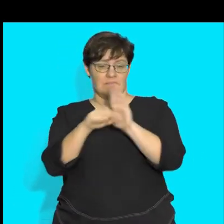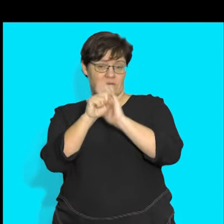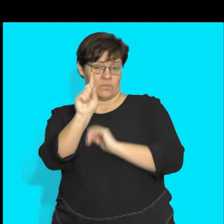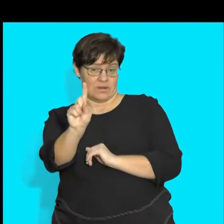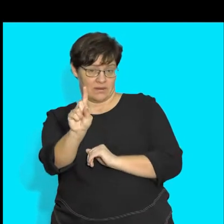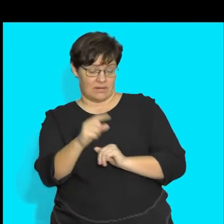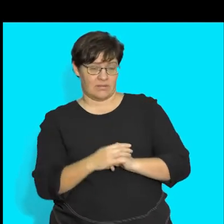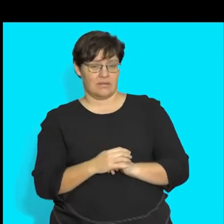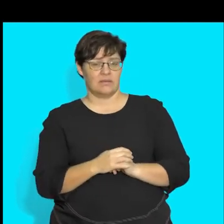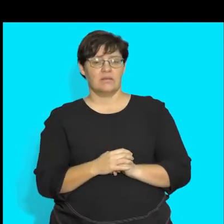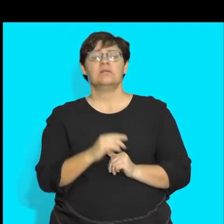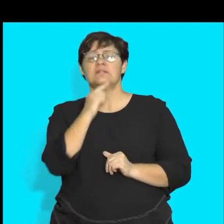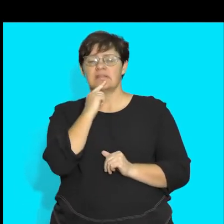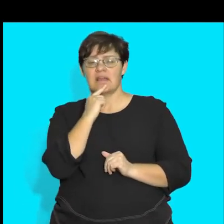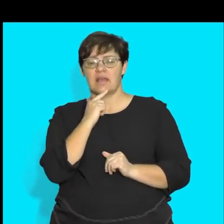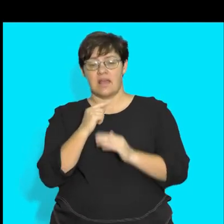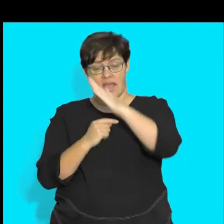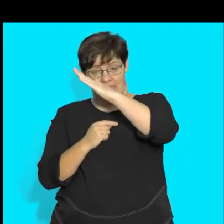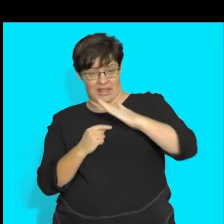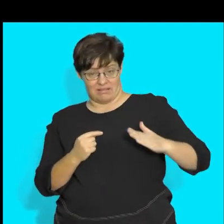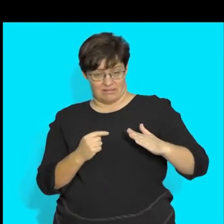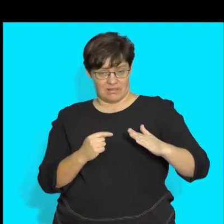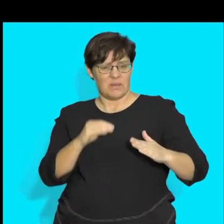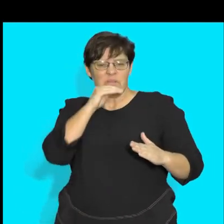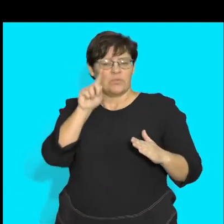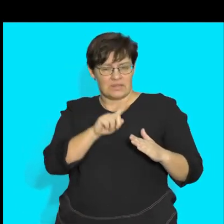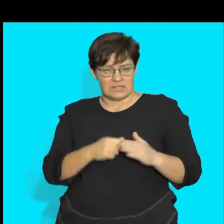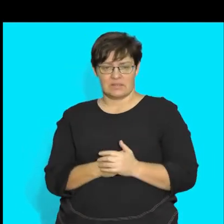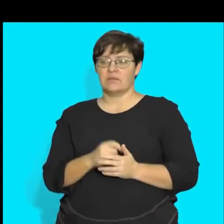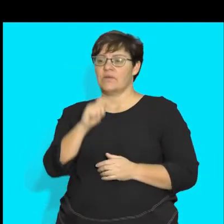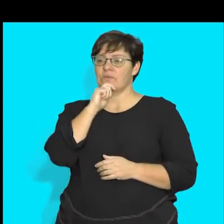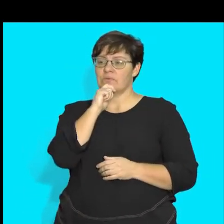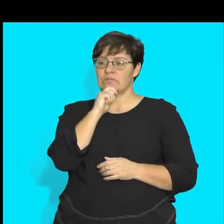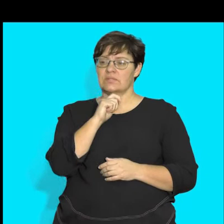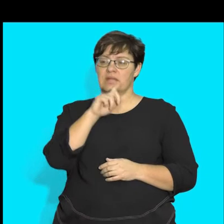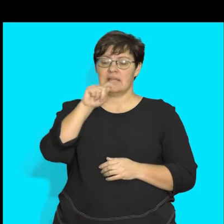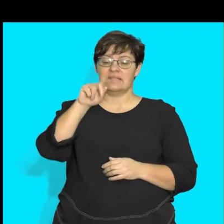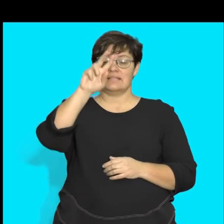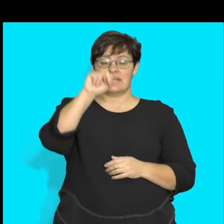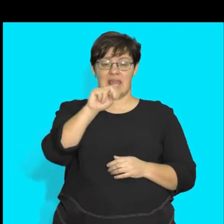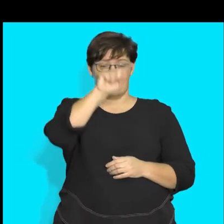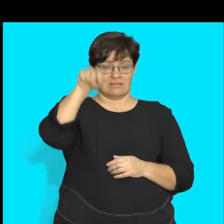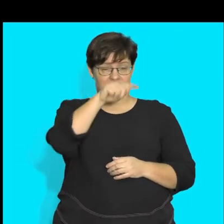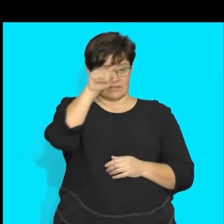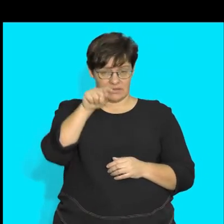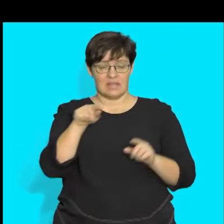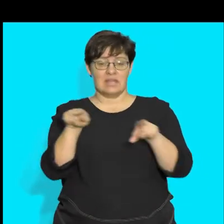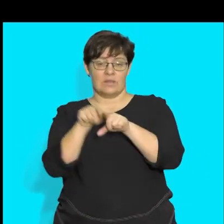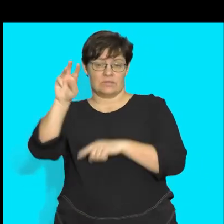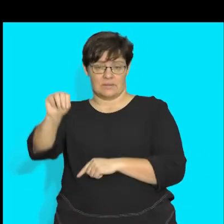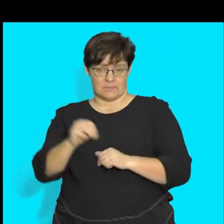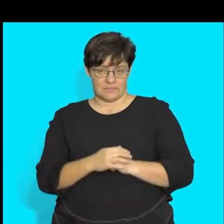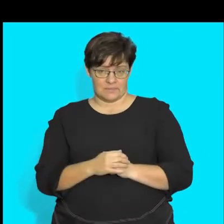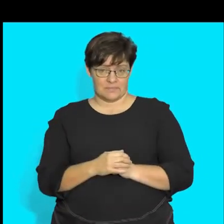we're talking about the angle of inclination. And so what does that mean? I'm going to be using this angle, this formula, tan theta equals